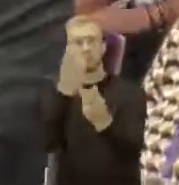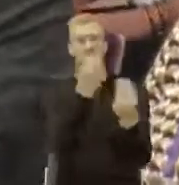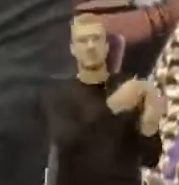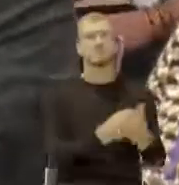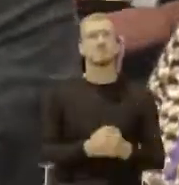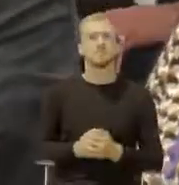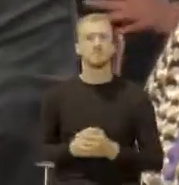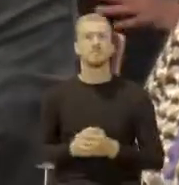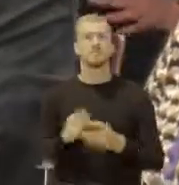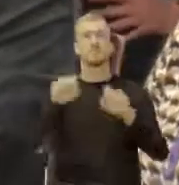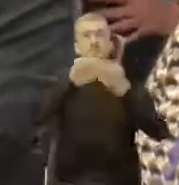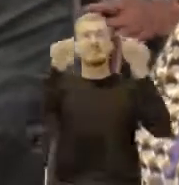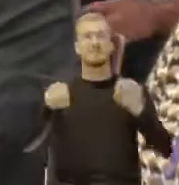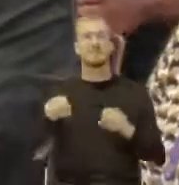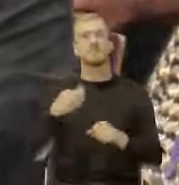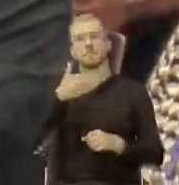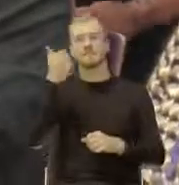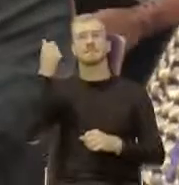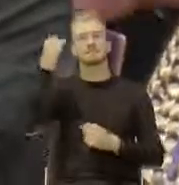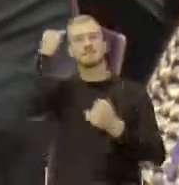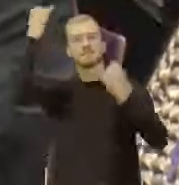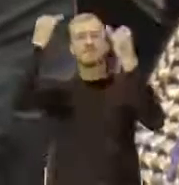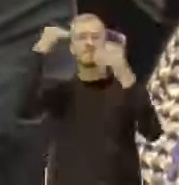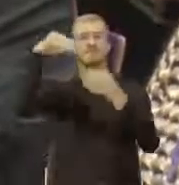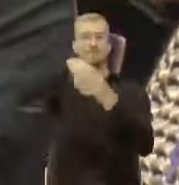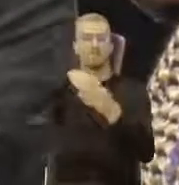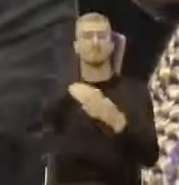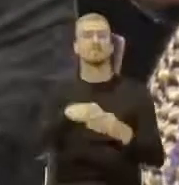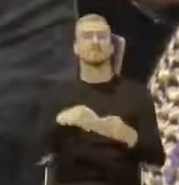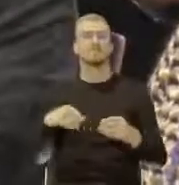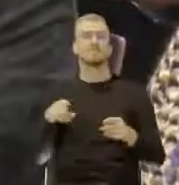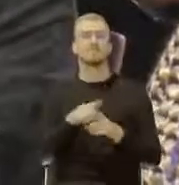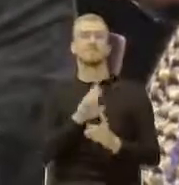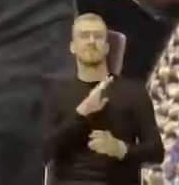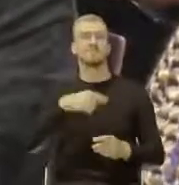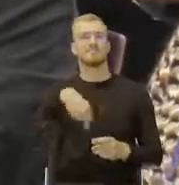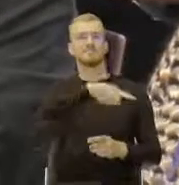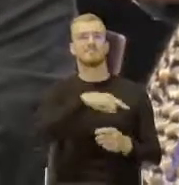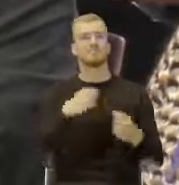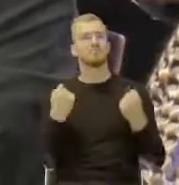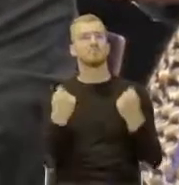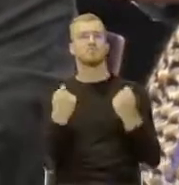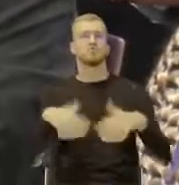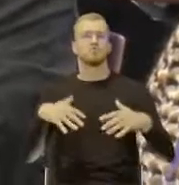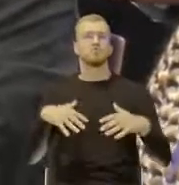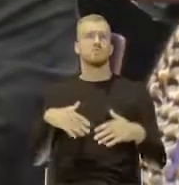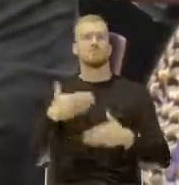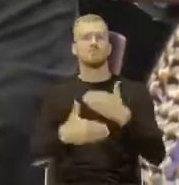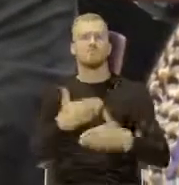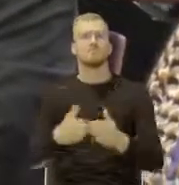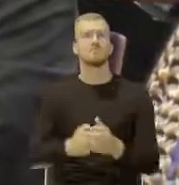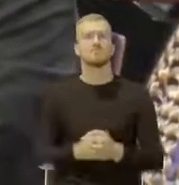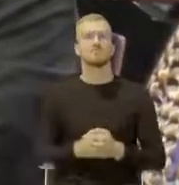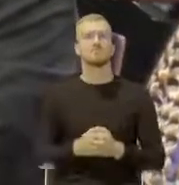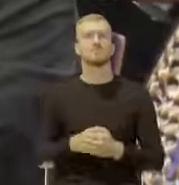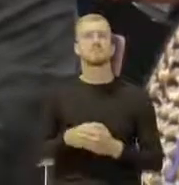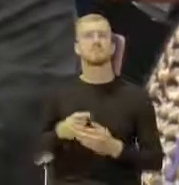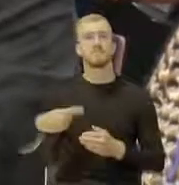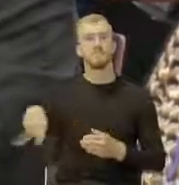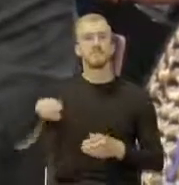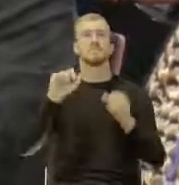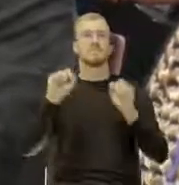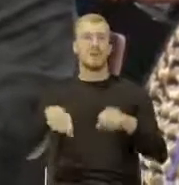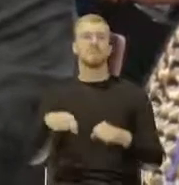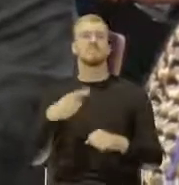governments are fully engaged by holding a permanent seat at the decision-making tables, representing their communities,